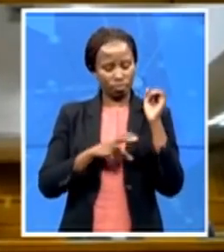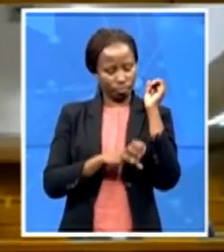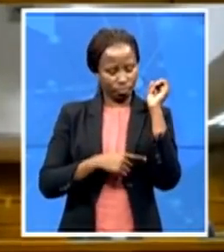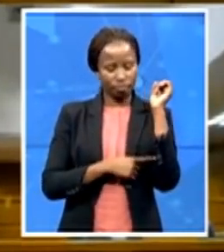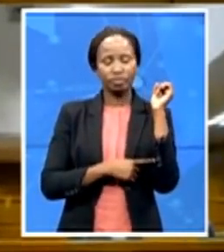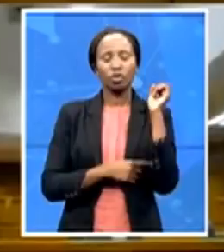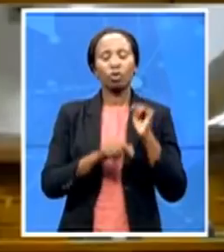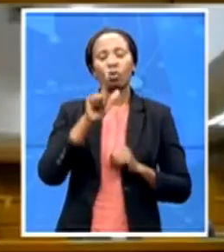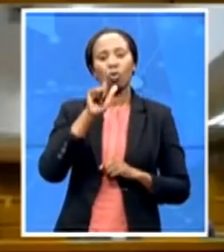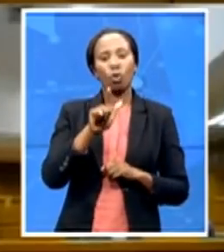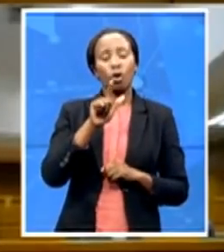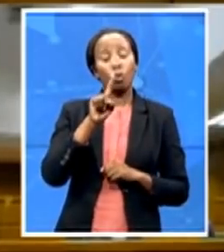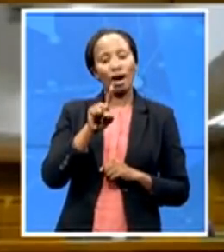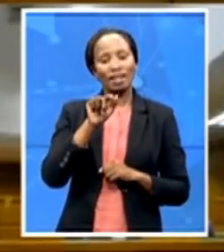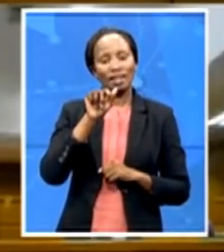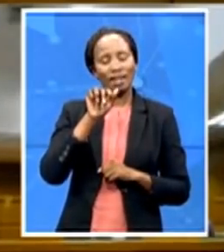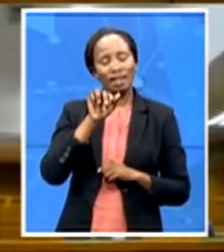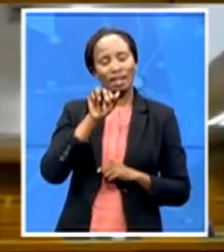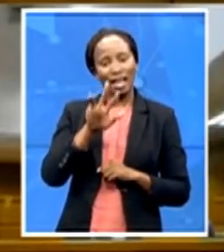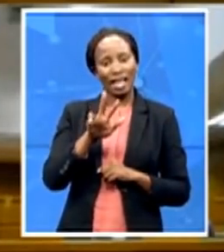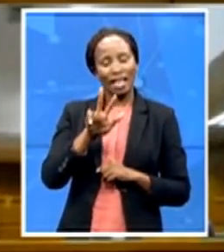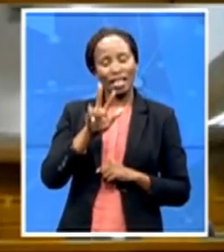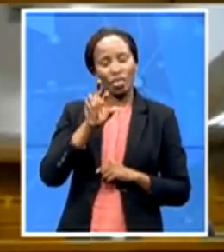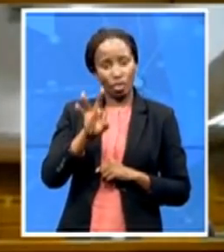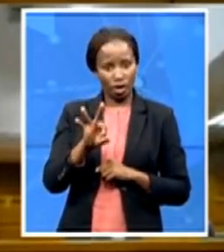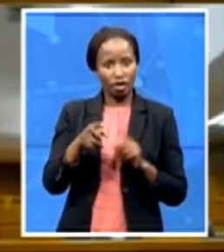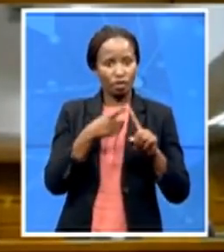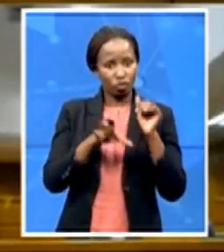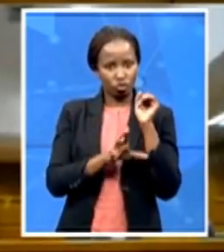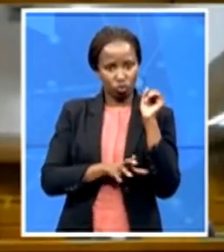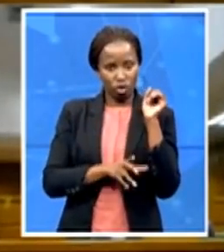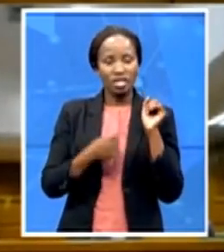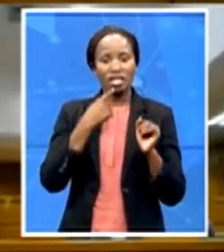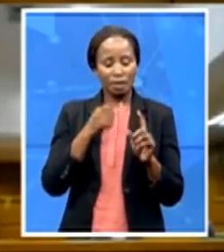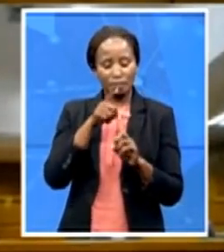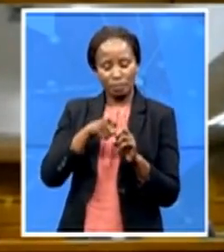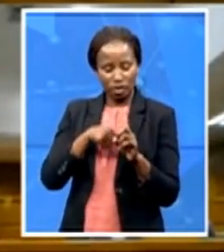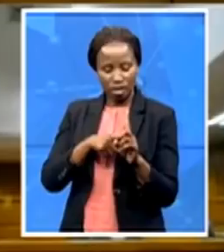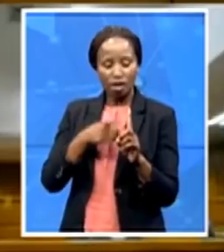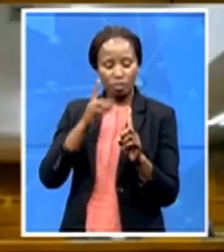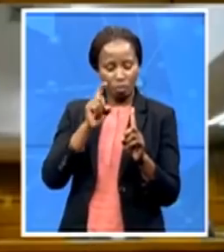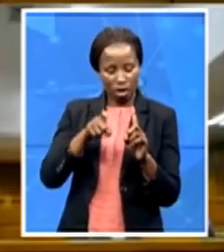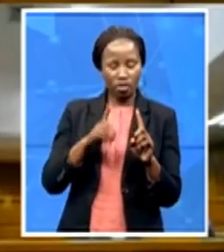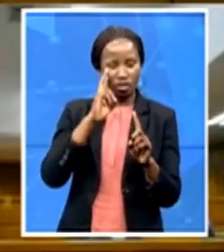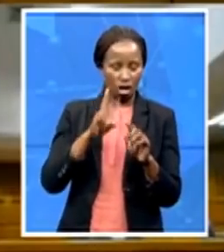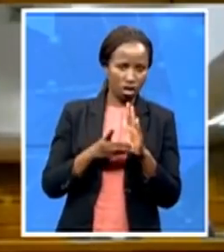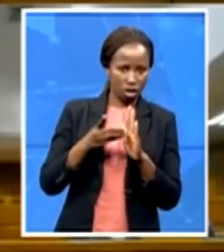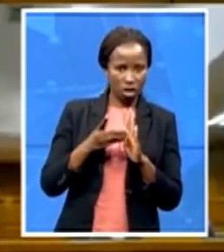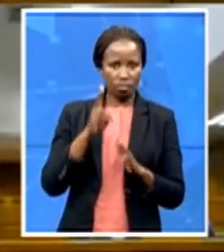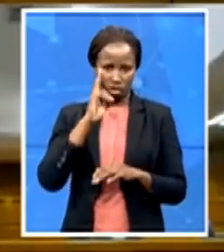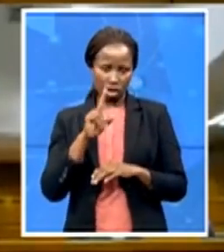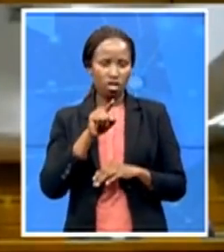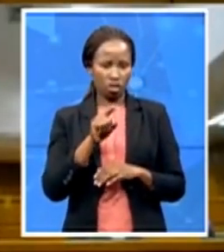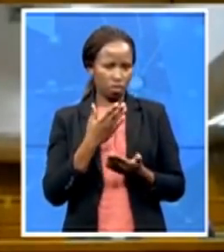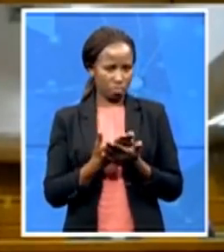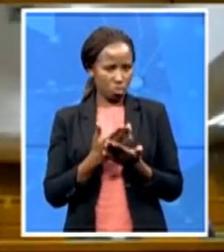public protector may develop a condition which, although temporary, impairs their ability to perform their work and is likely to continue